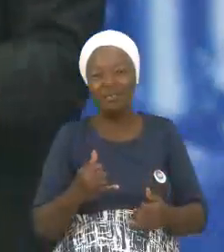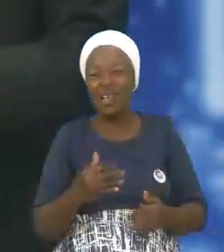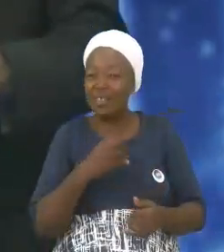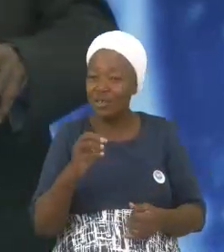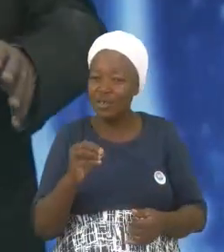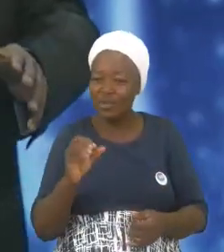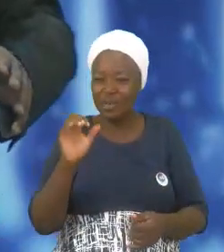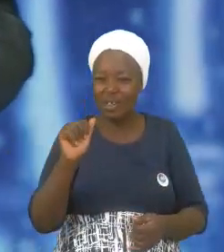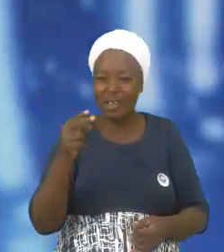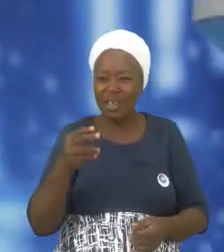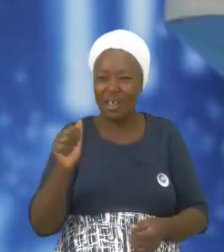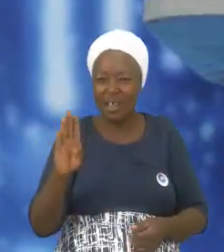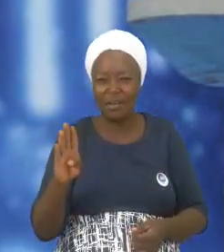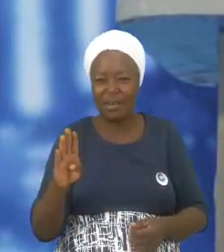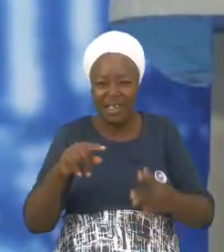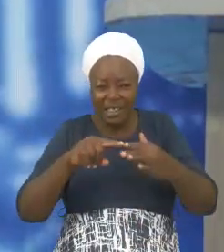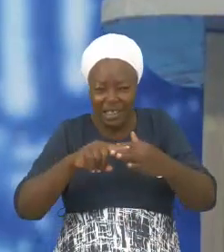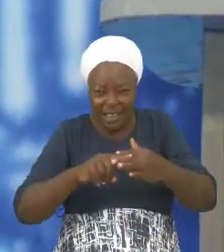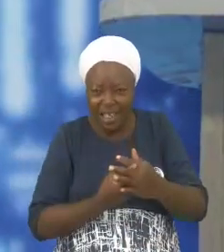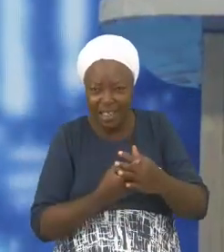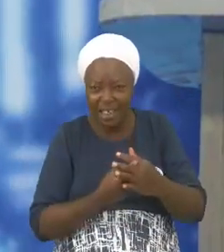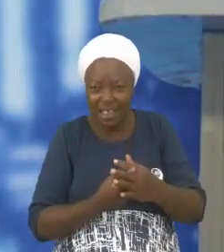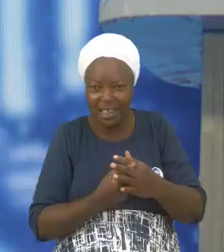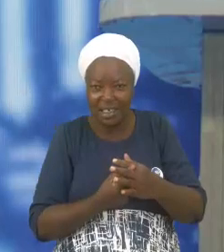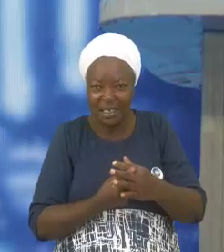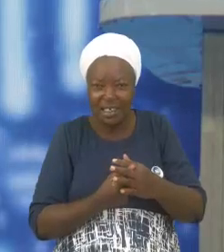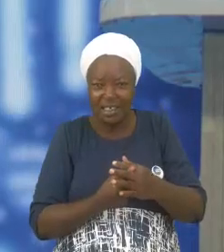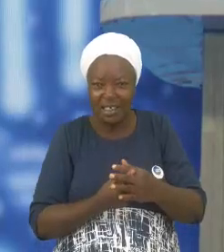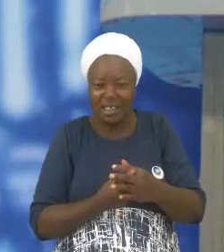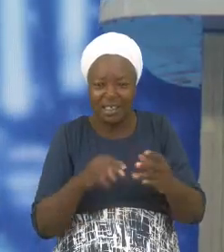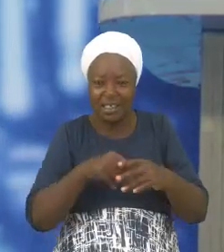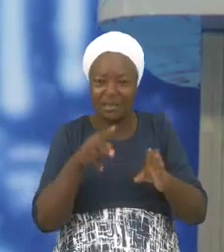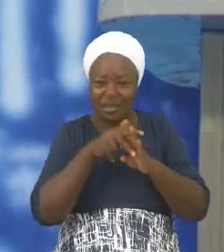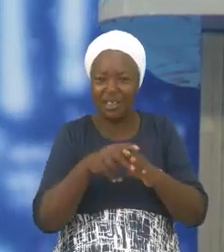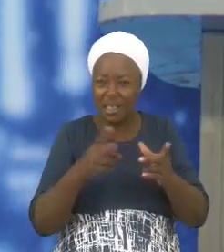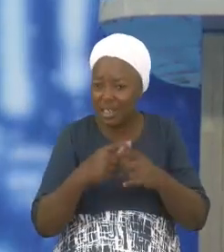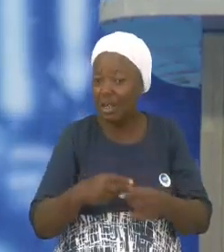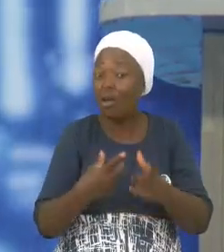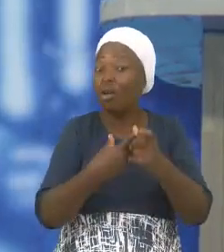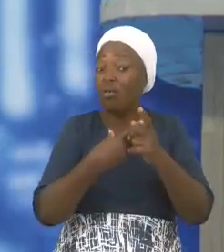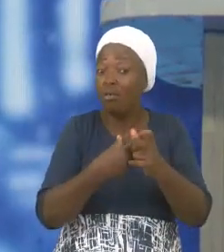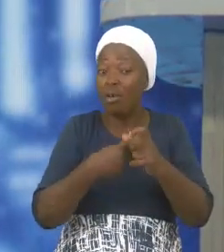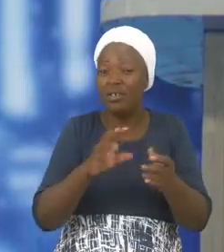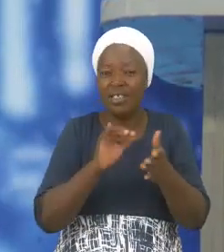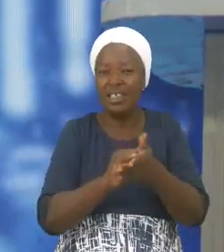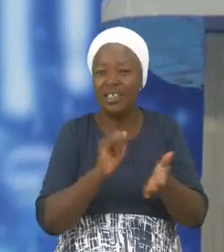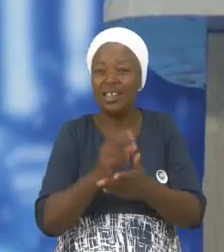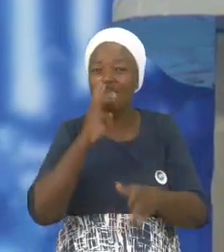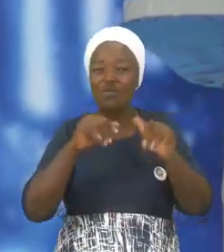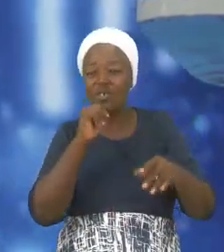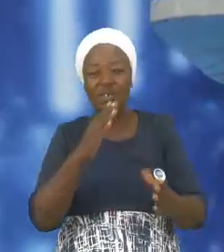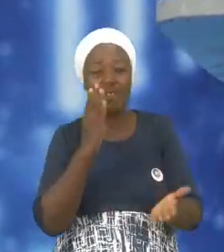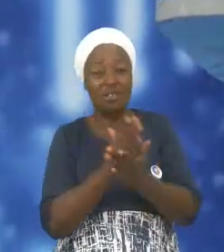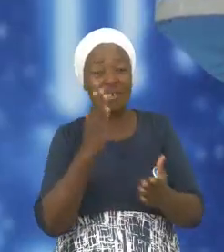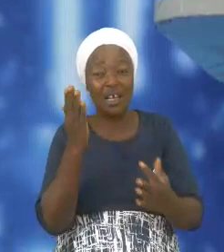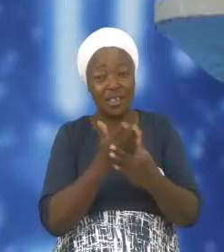Ahab started, was riding, he said, run, so that the rain will not disturb you. And then